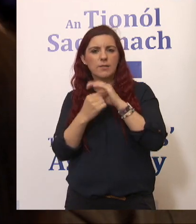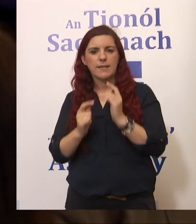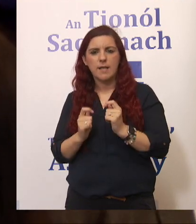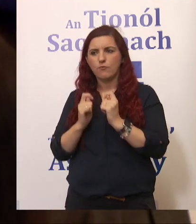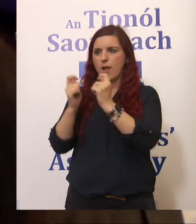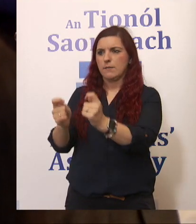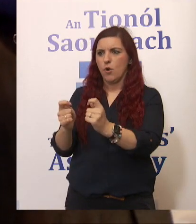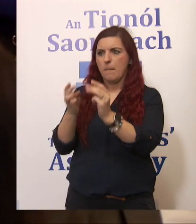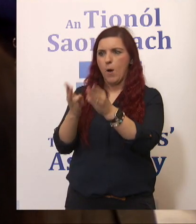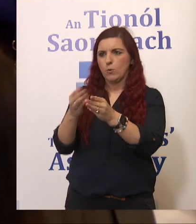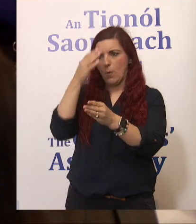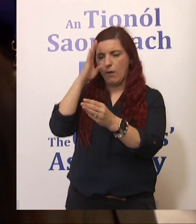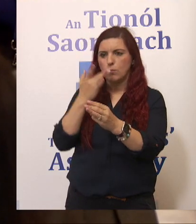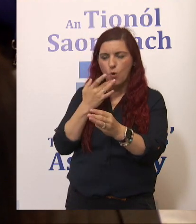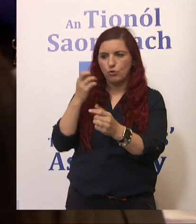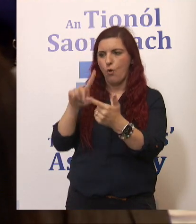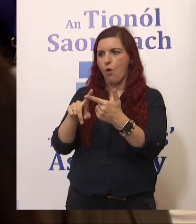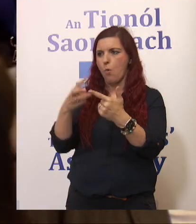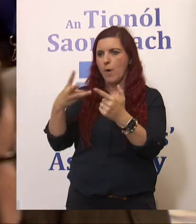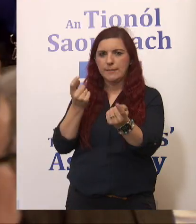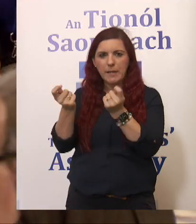Irish Water. So we're just interested to learn about that.